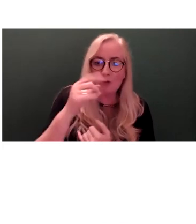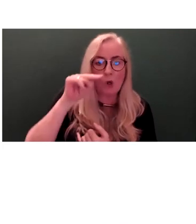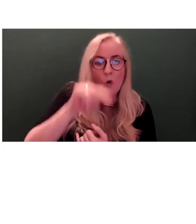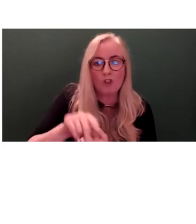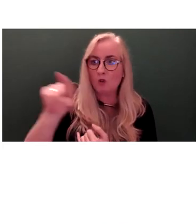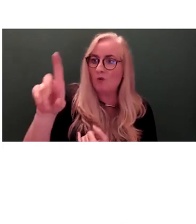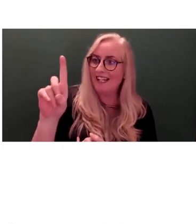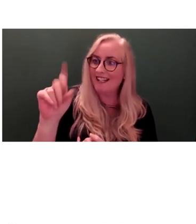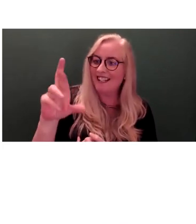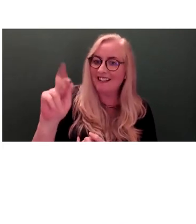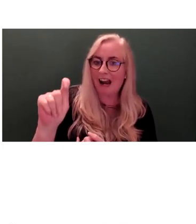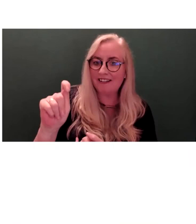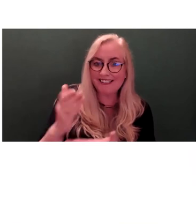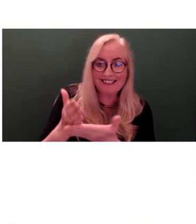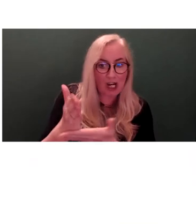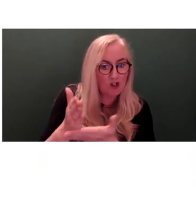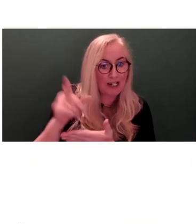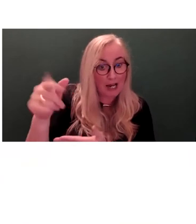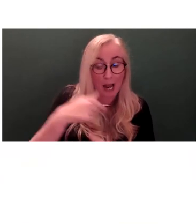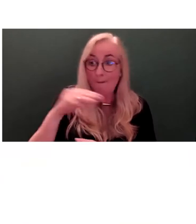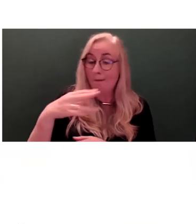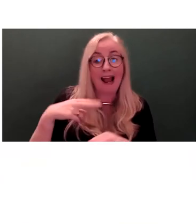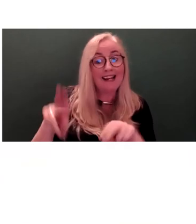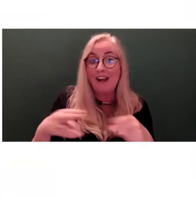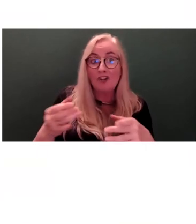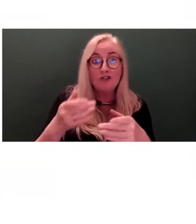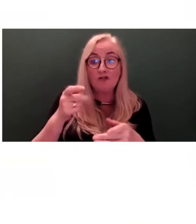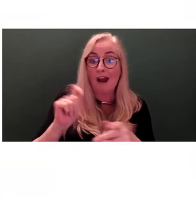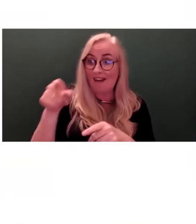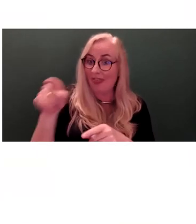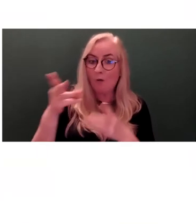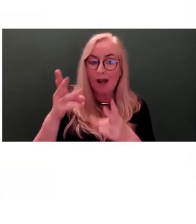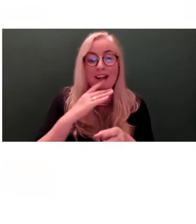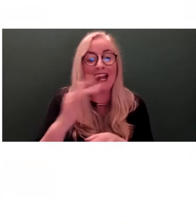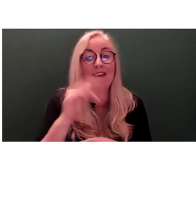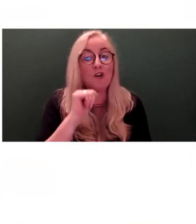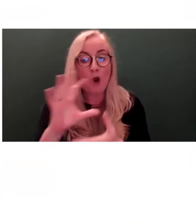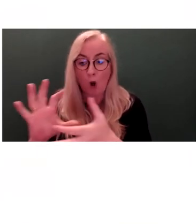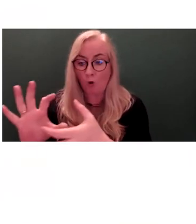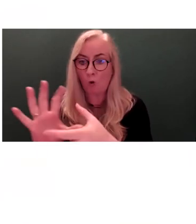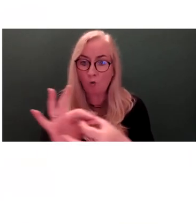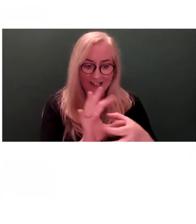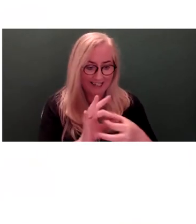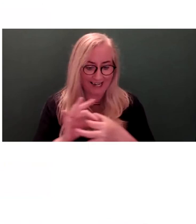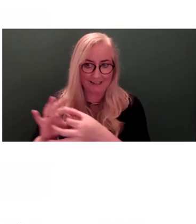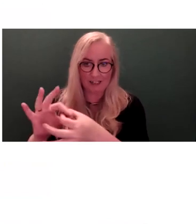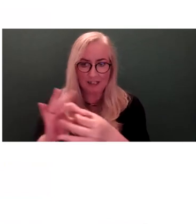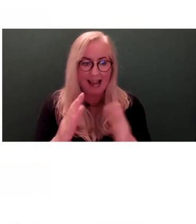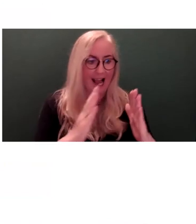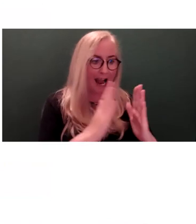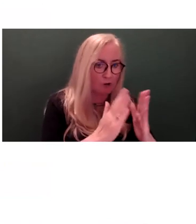still not be able to travel that particular way. If we don't have a coordinated approach to housing,